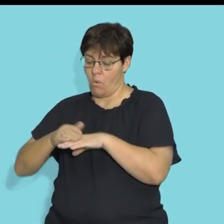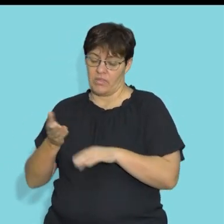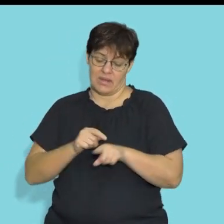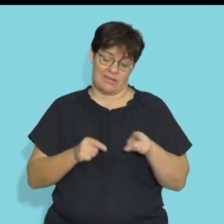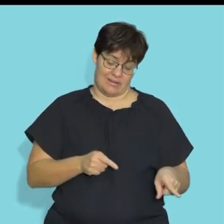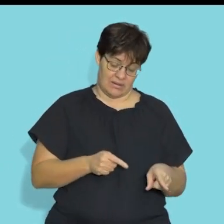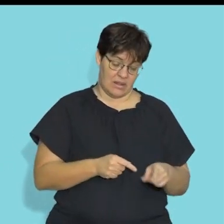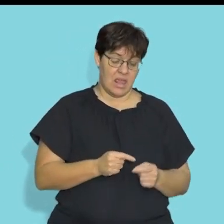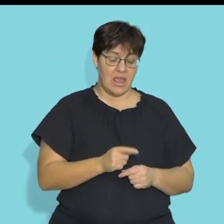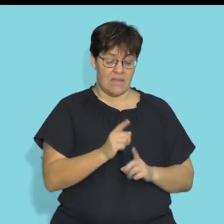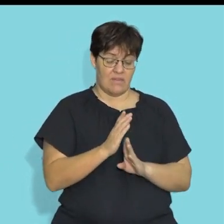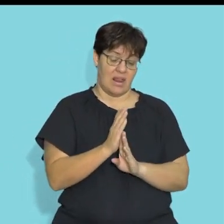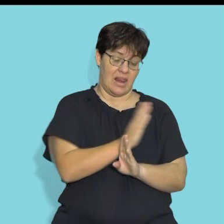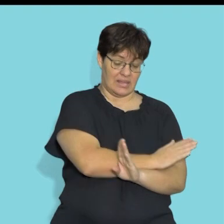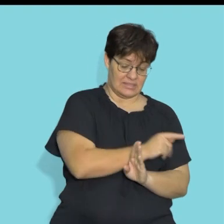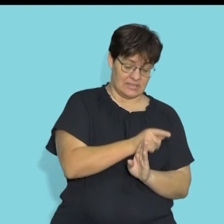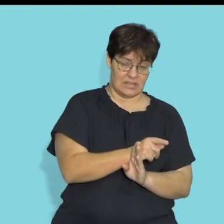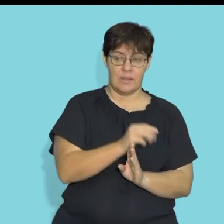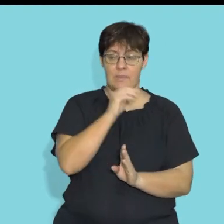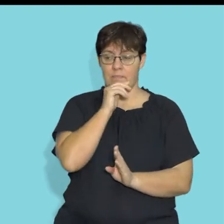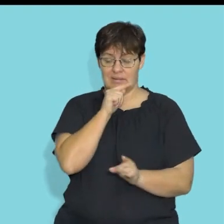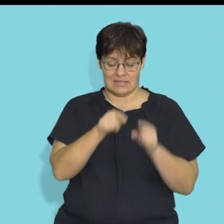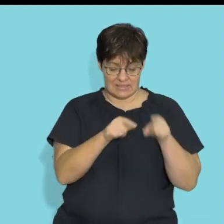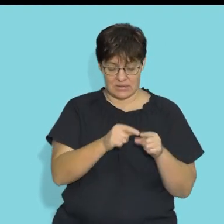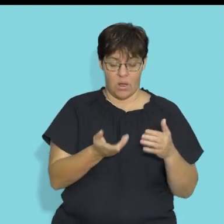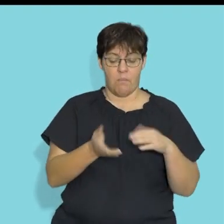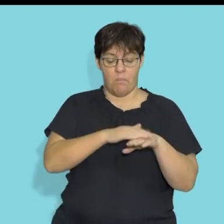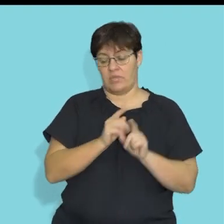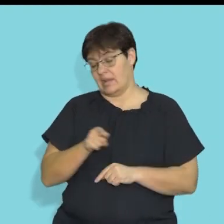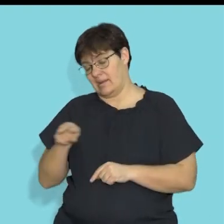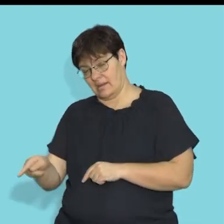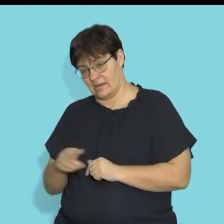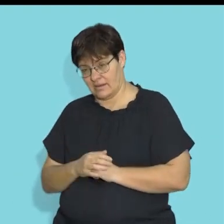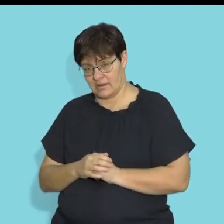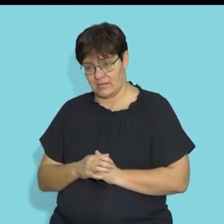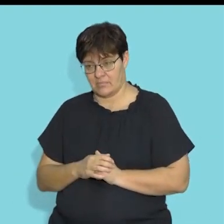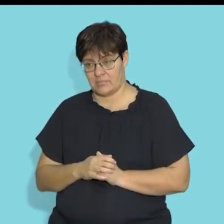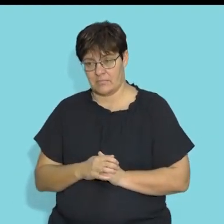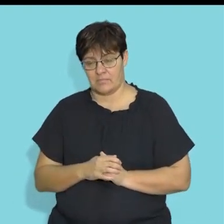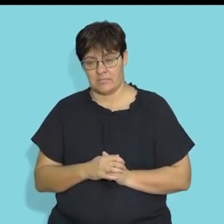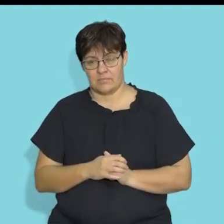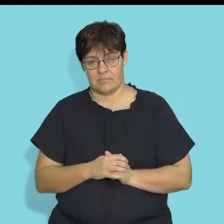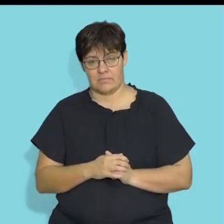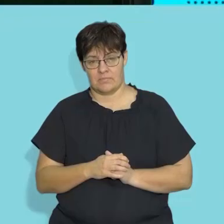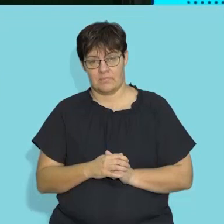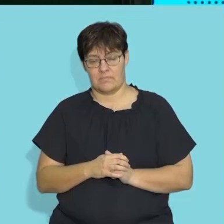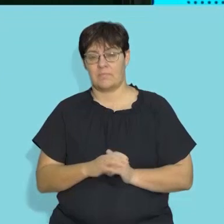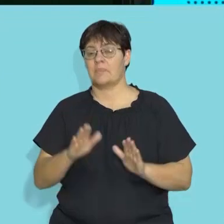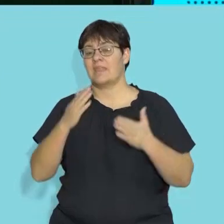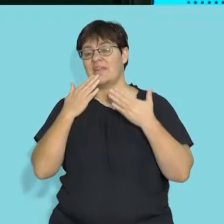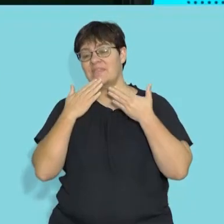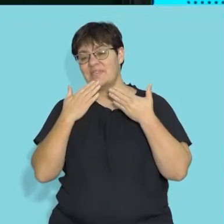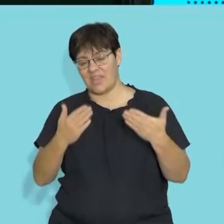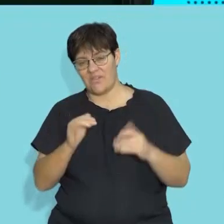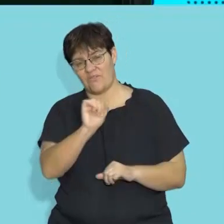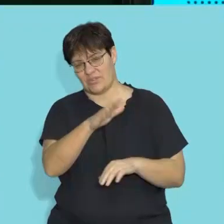when Kc is smaller than 1, your reactants are more than your product. Thank you very